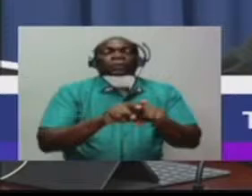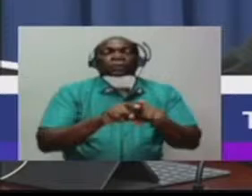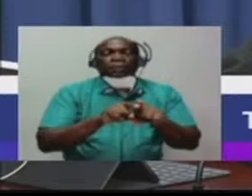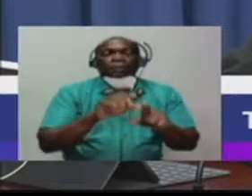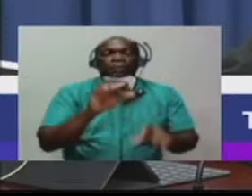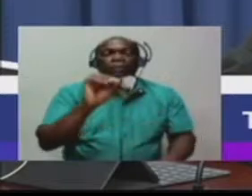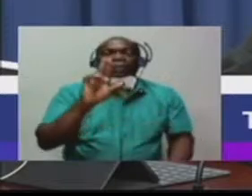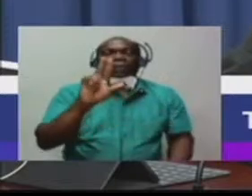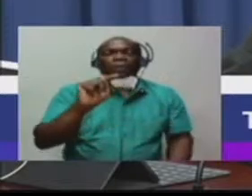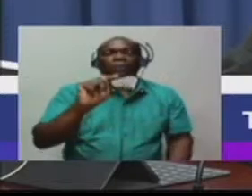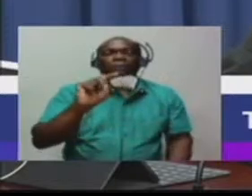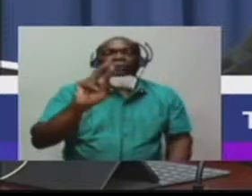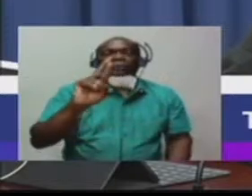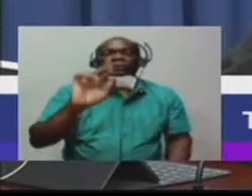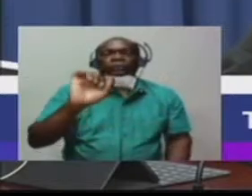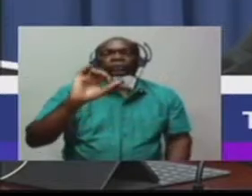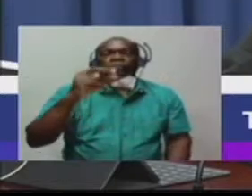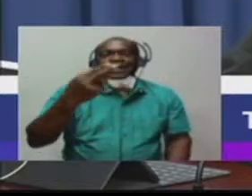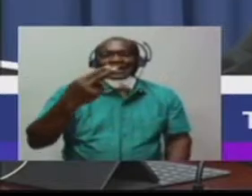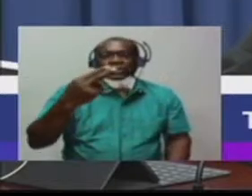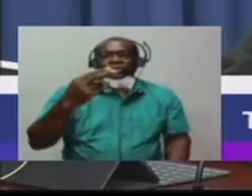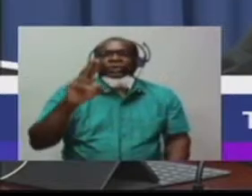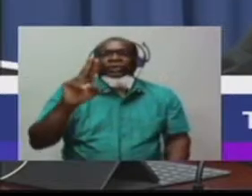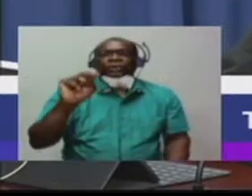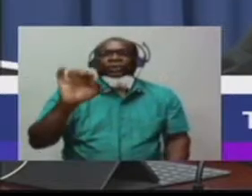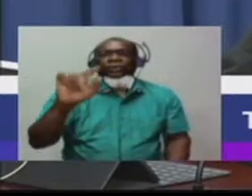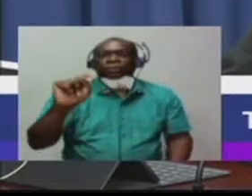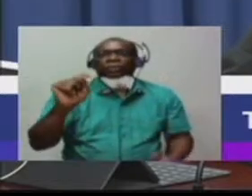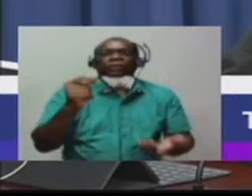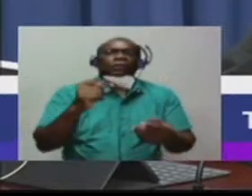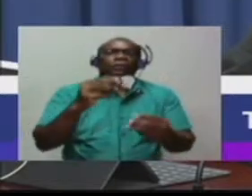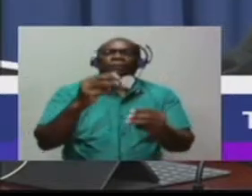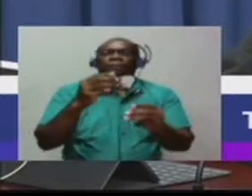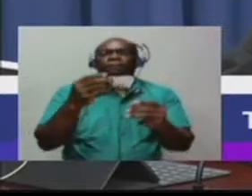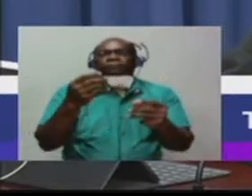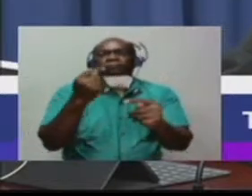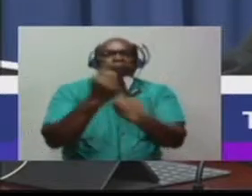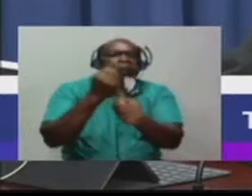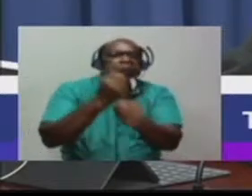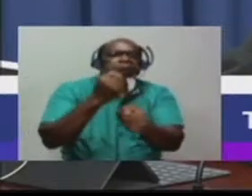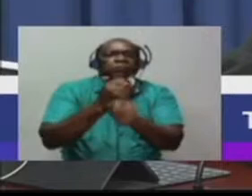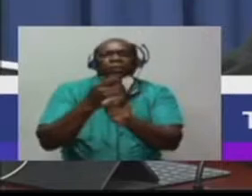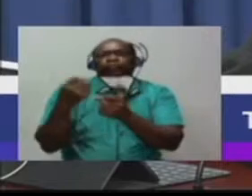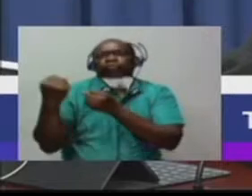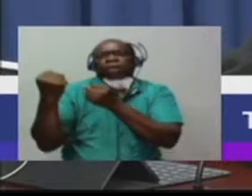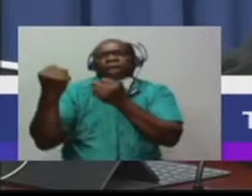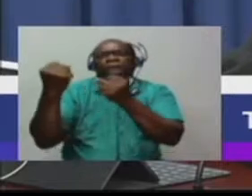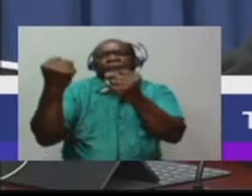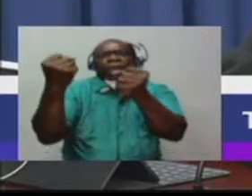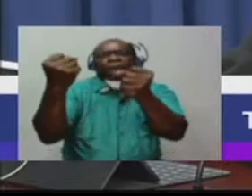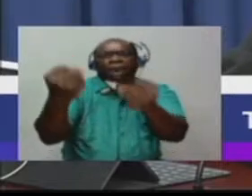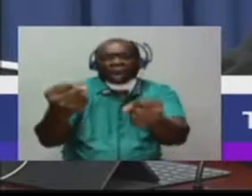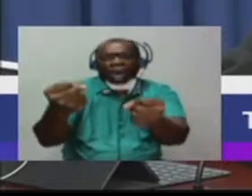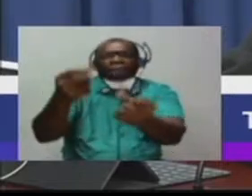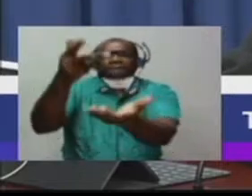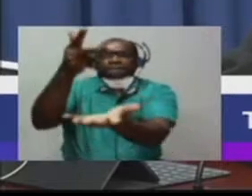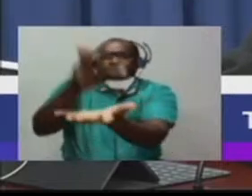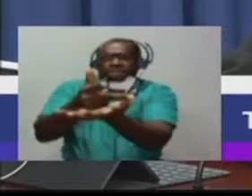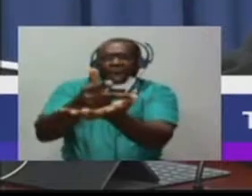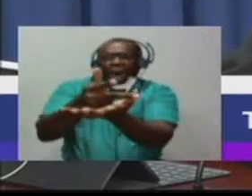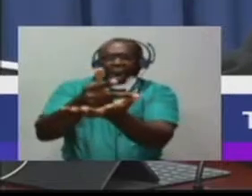construction sites. You have a big construction site, we are going to pop up there, vaccinate you.